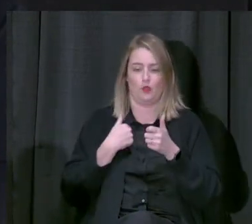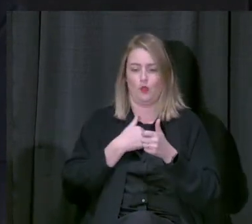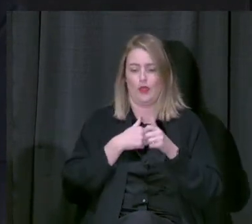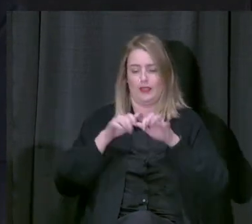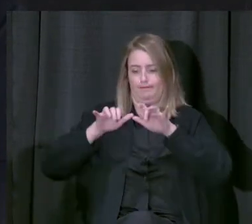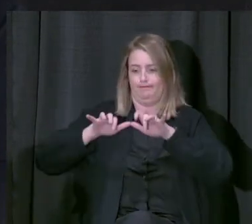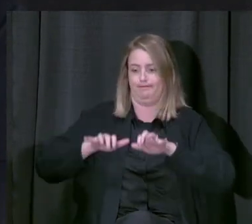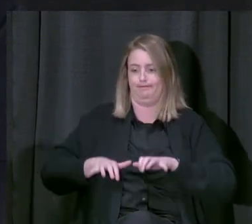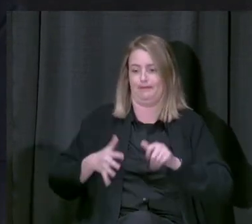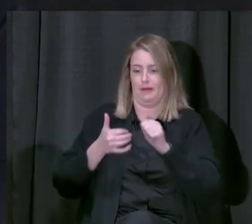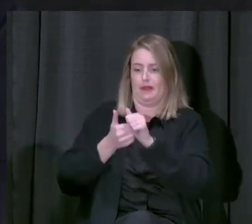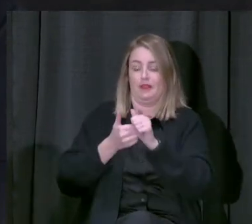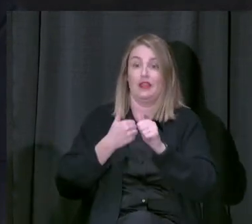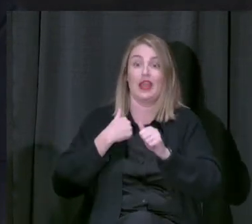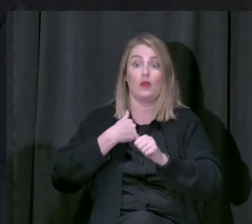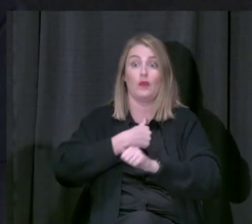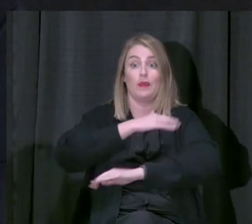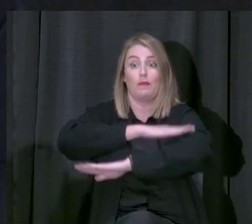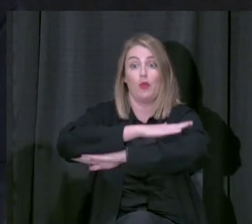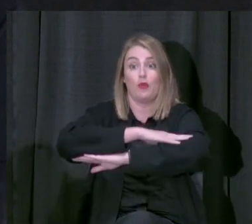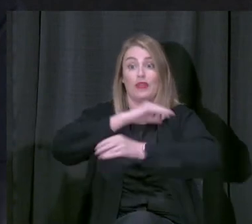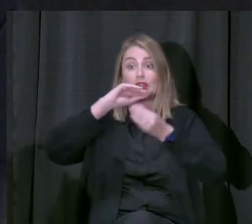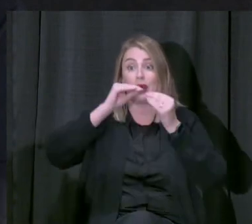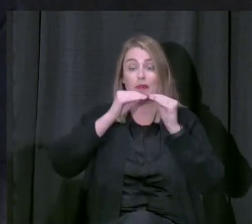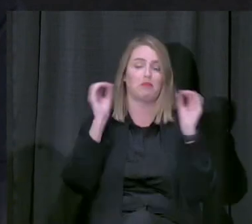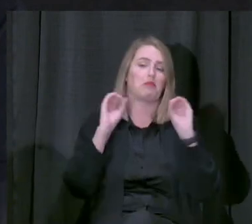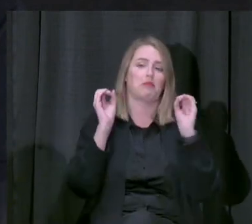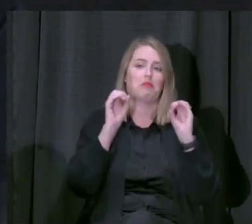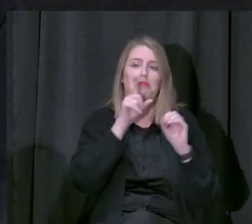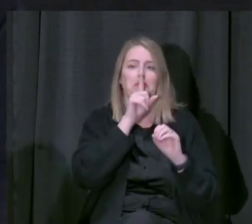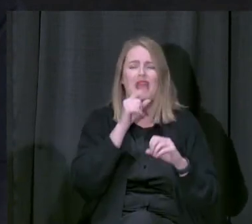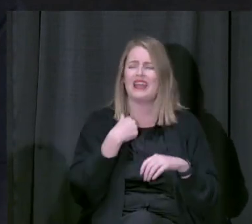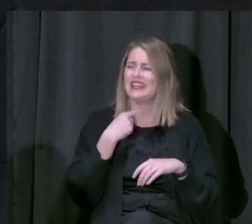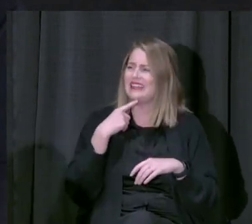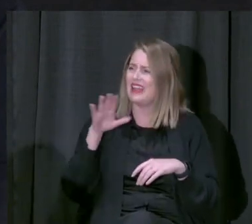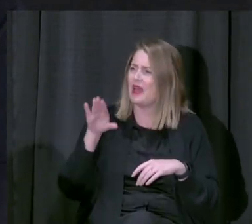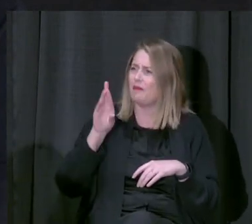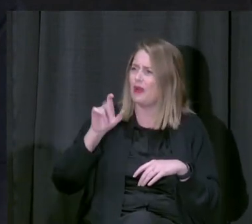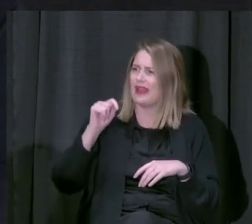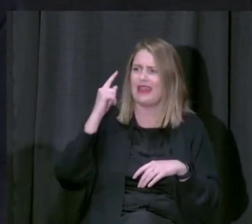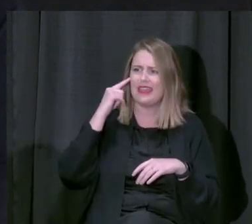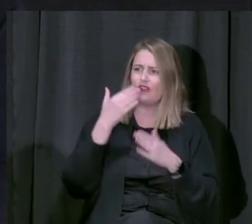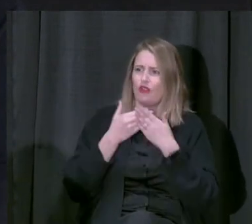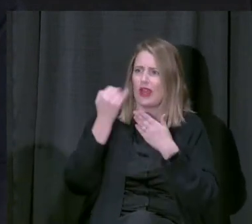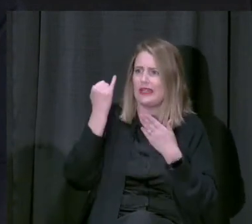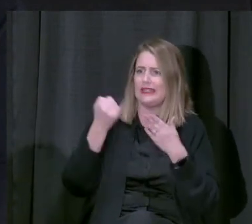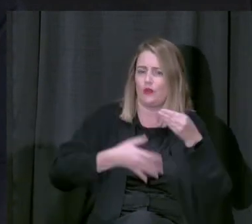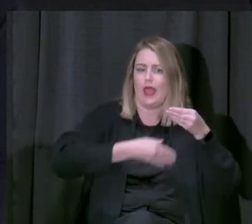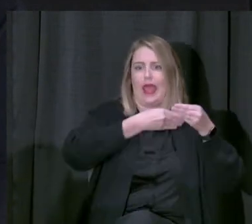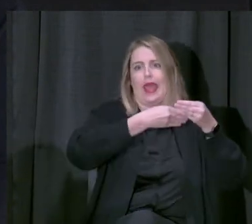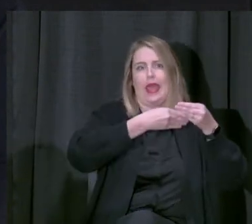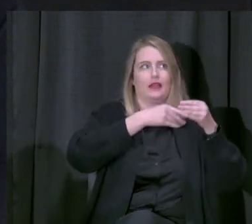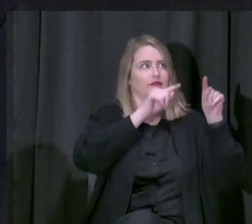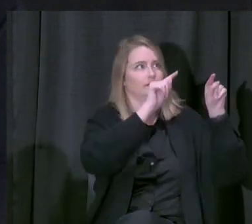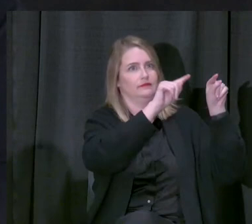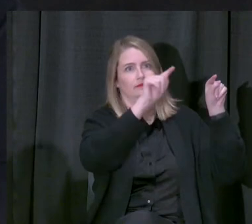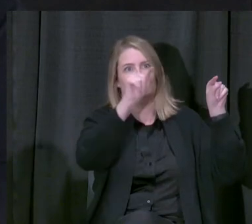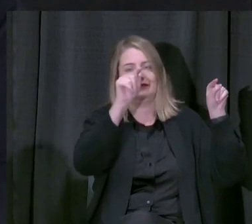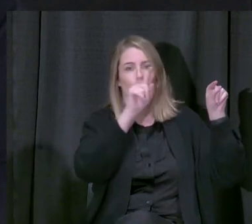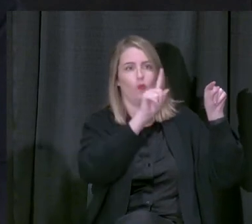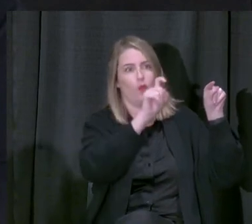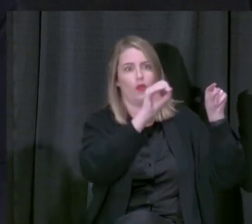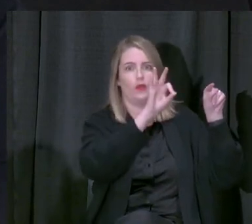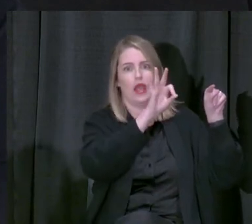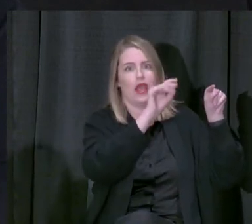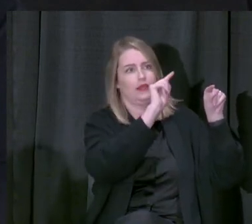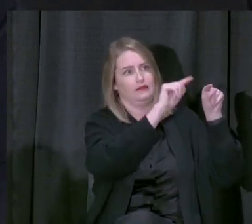rename them. Like, we didn't put booth numbers on the names, and I said, hey, Brent, I think it'd be good if it says Good Maps